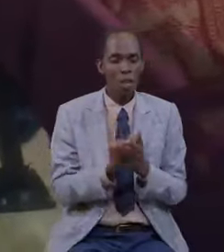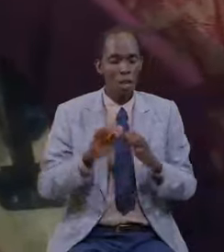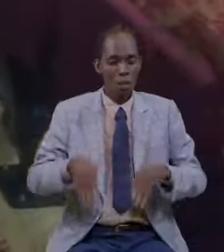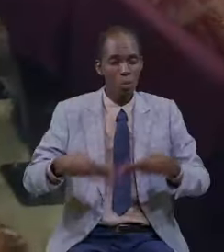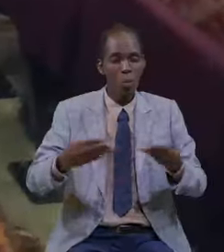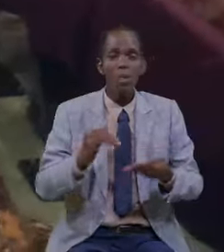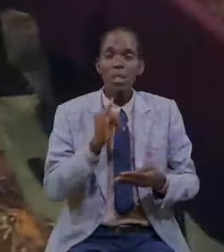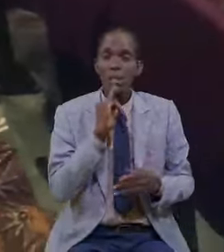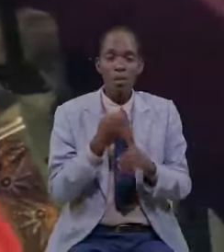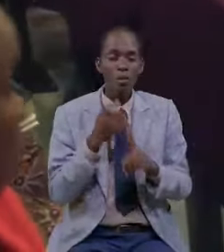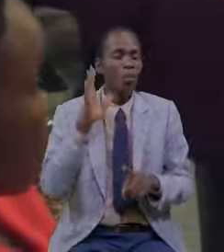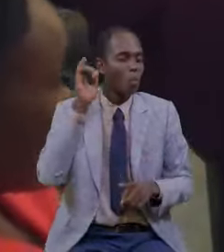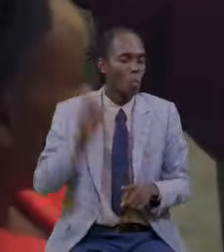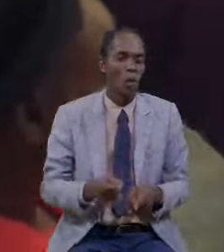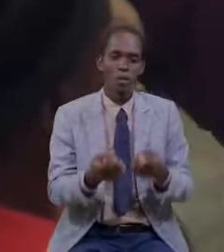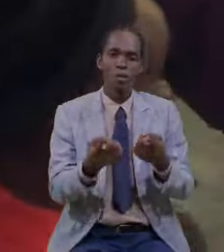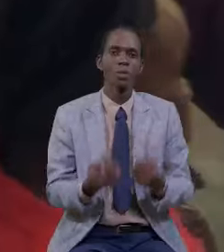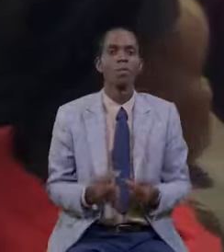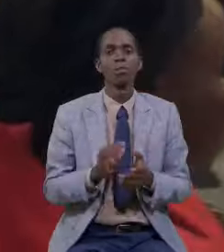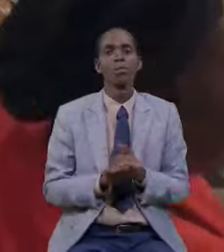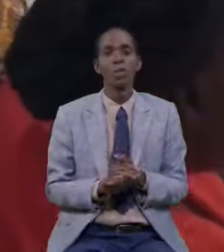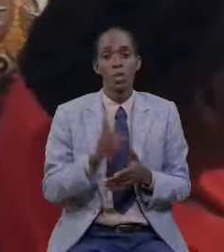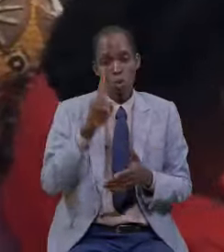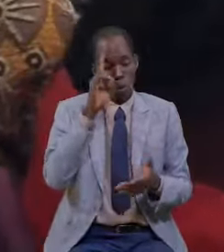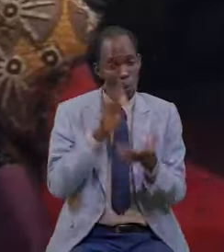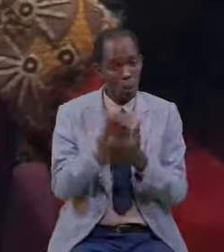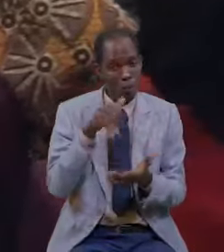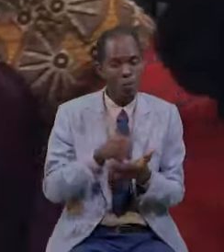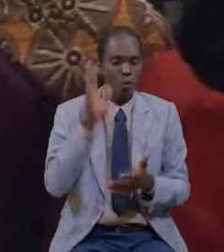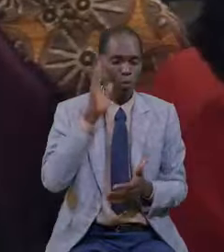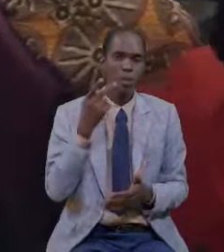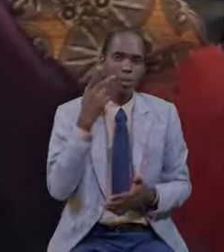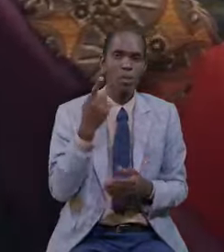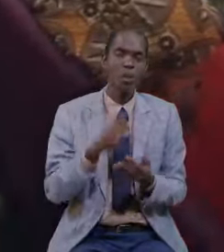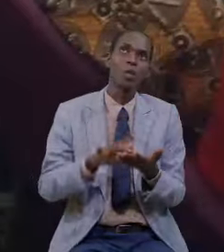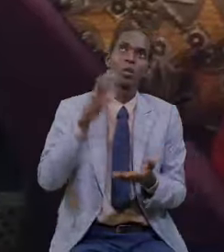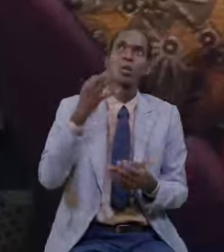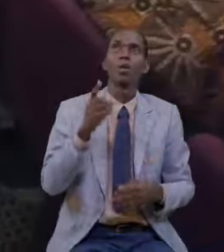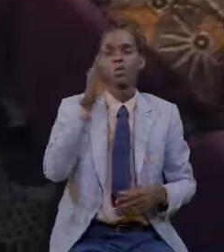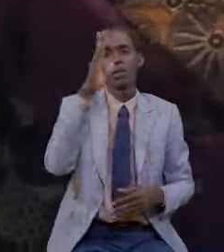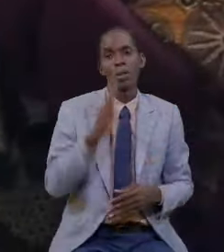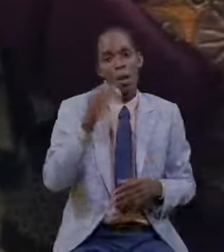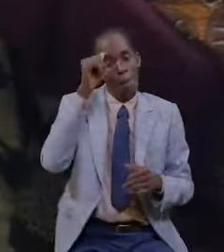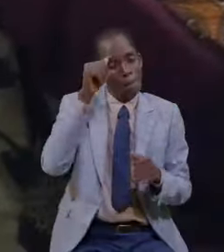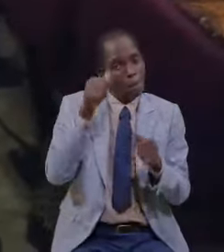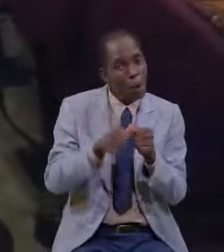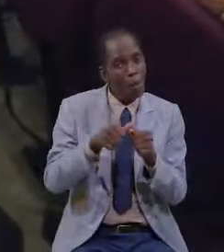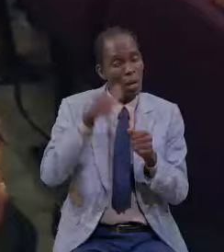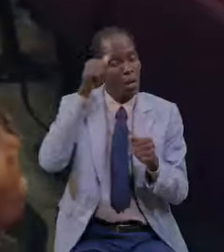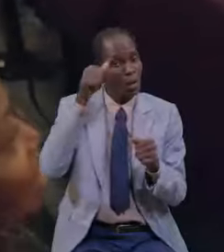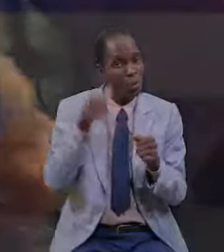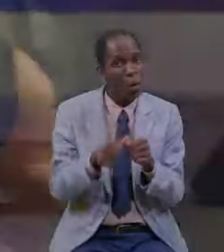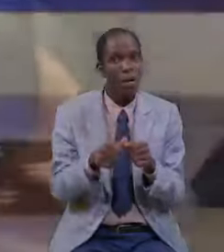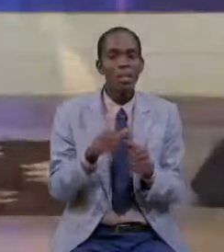it must come. Amen. You believe it, you are going to see the glory of God. Remember, remember, remember, it's